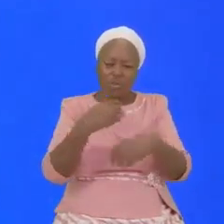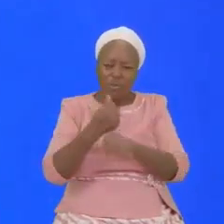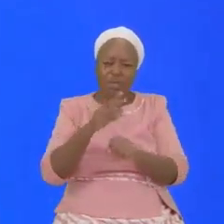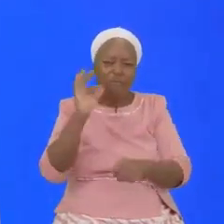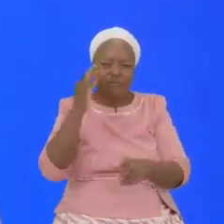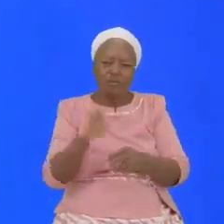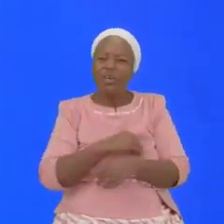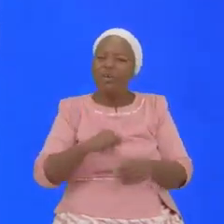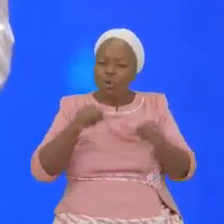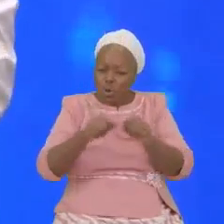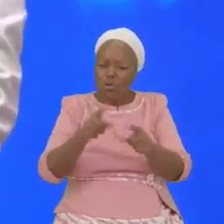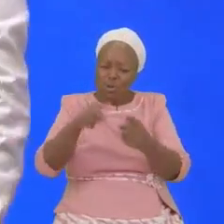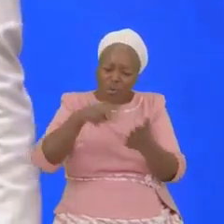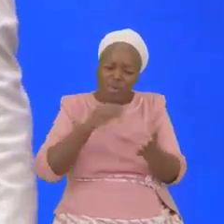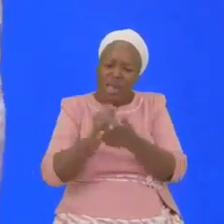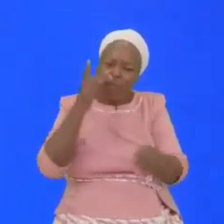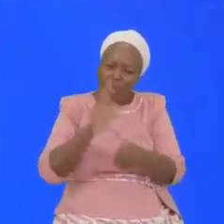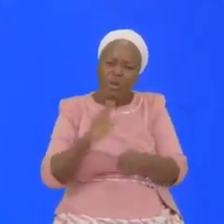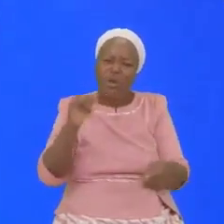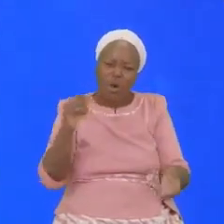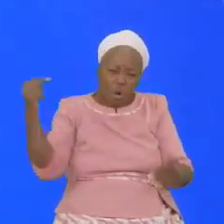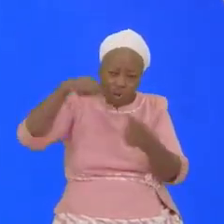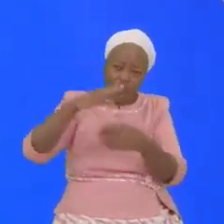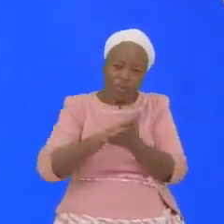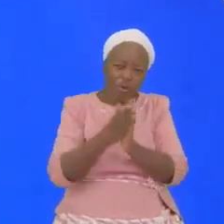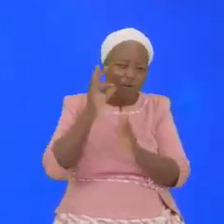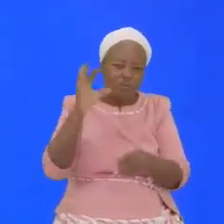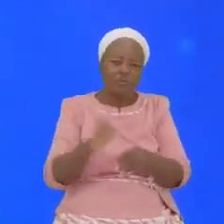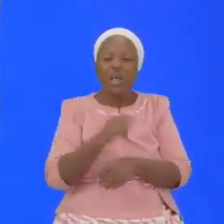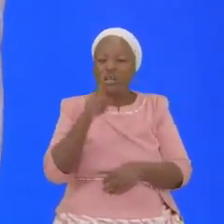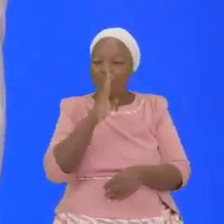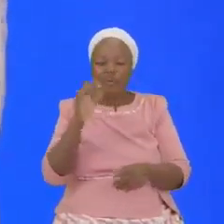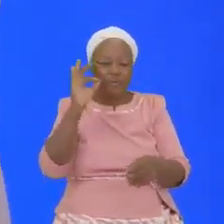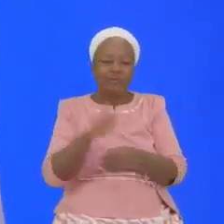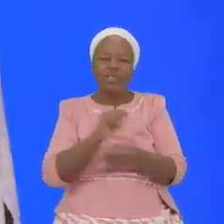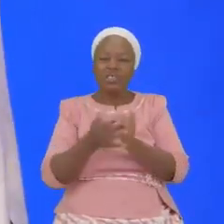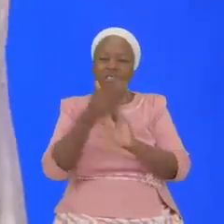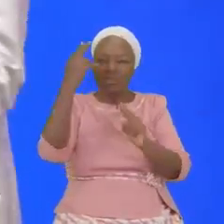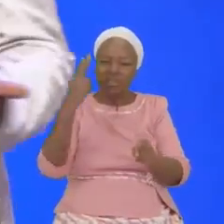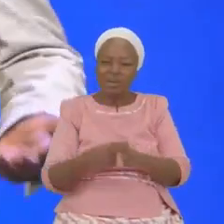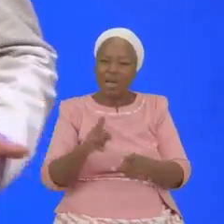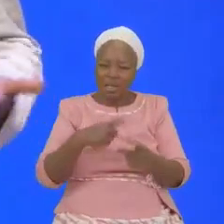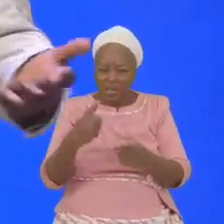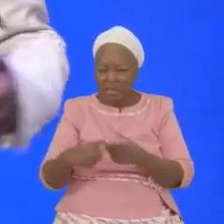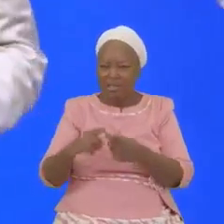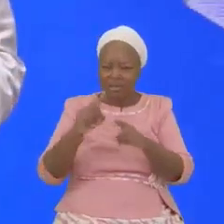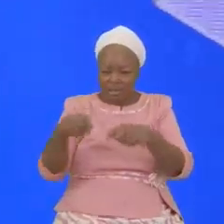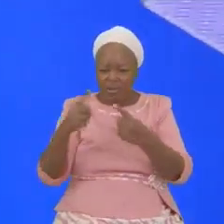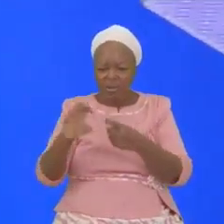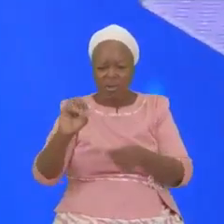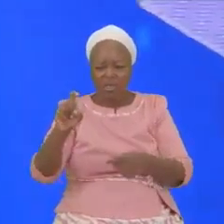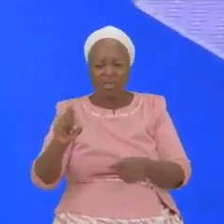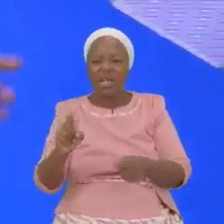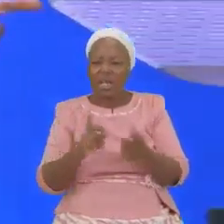fruitful. Keep on reading that promise until you become fruitful. You will be fruitful in Jesus' name. And then I'm going to